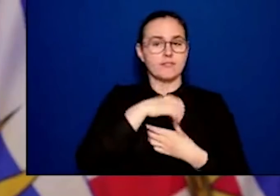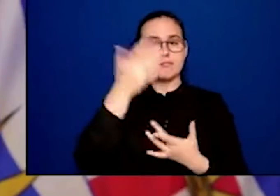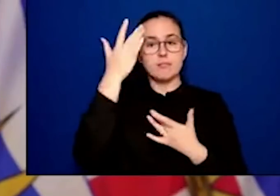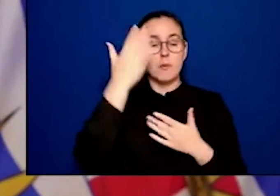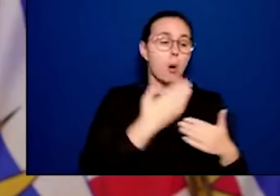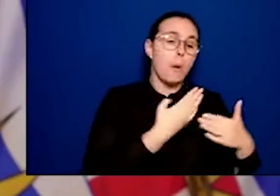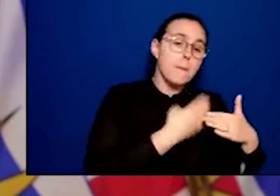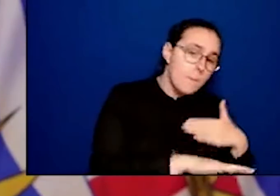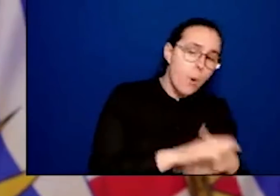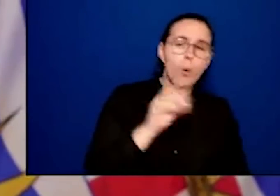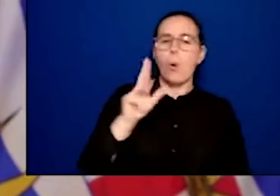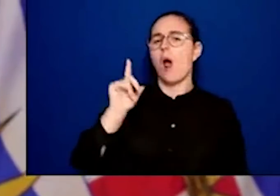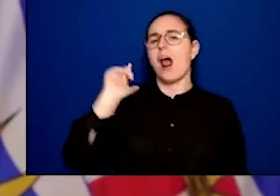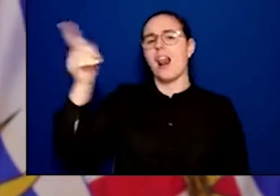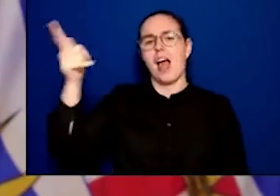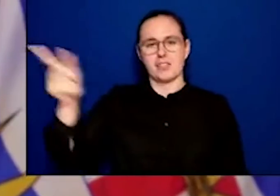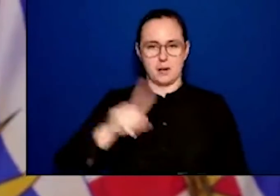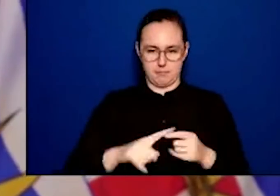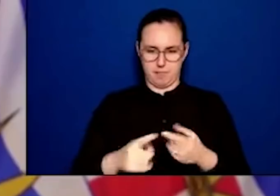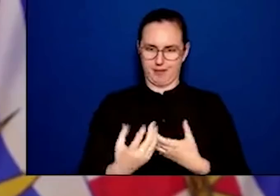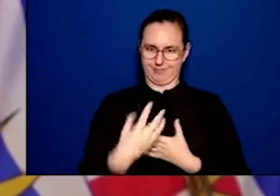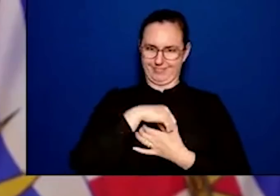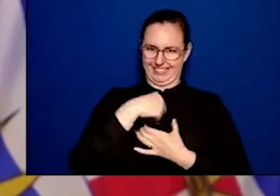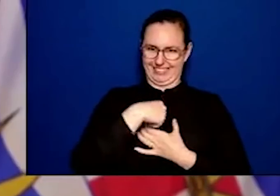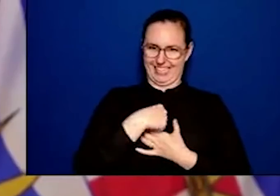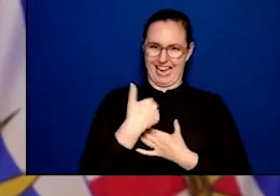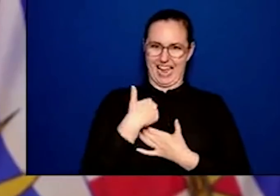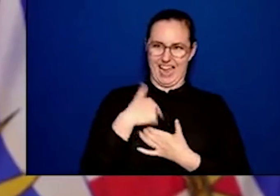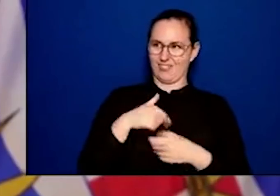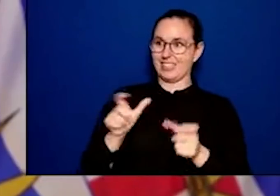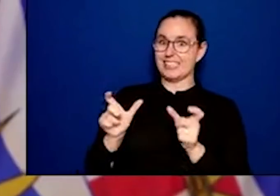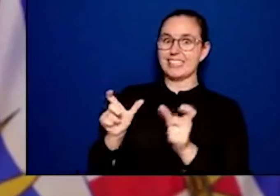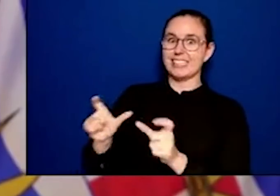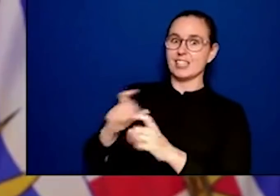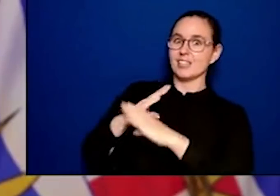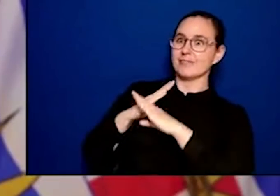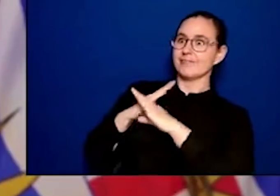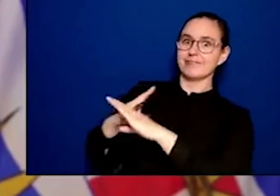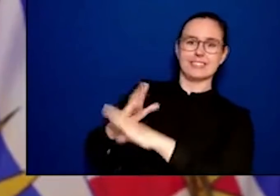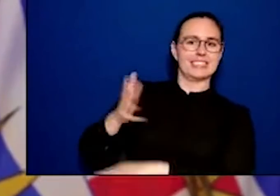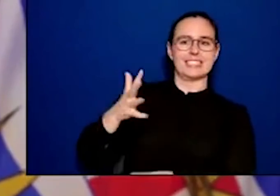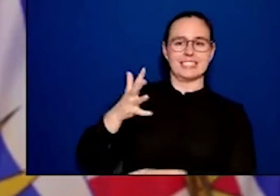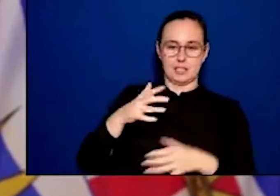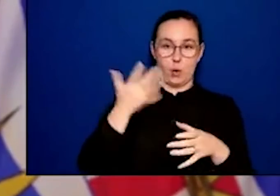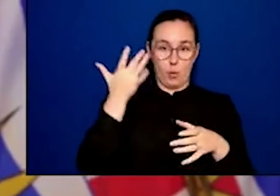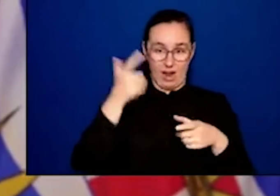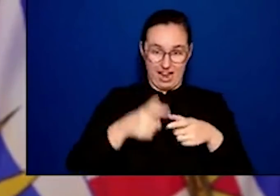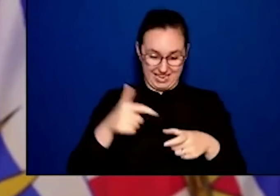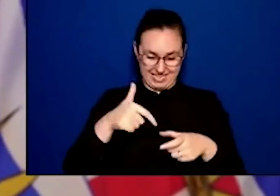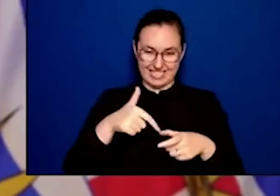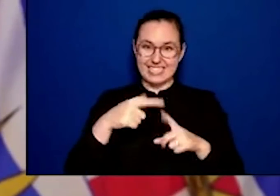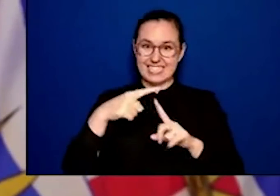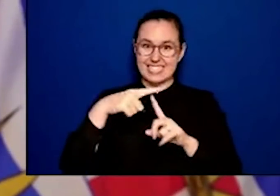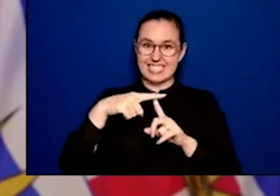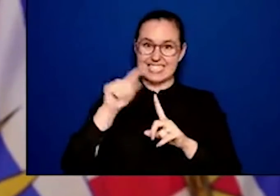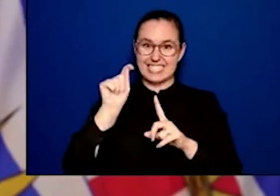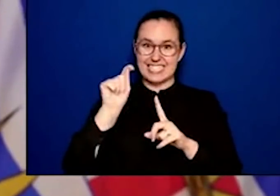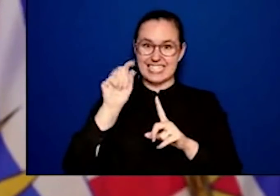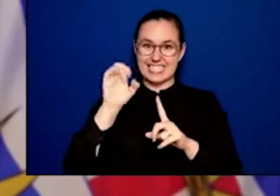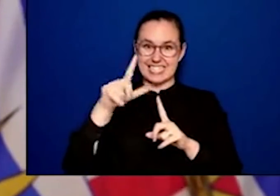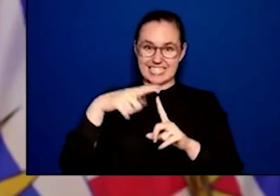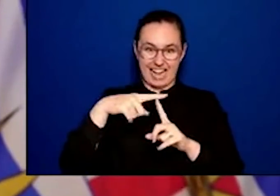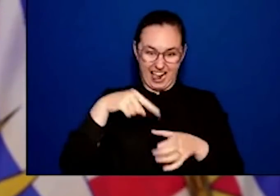combined immune deficiencies affecting T cell, immune dysregulation, particularly things like familial